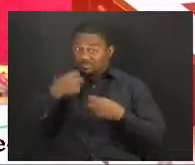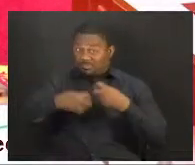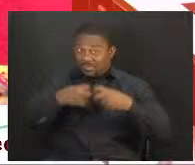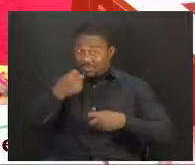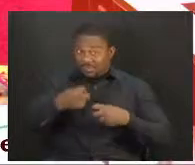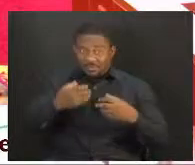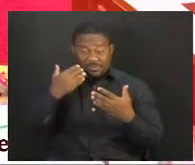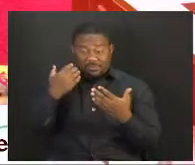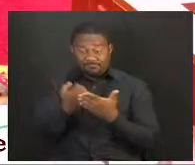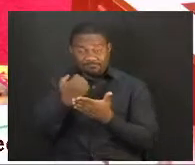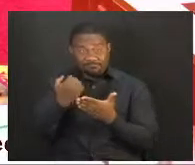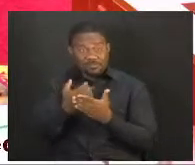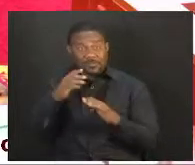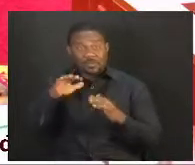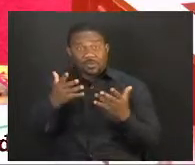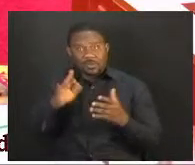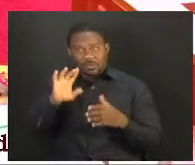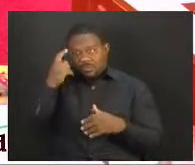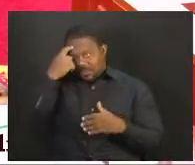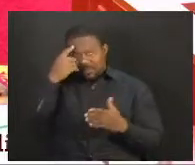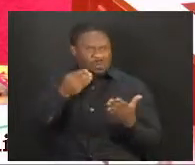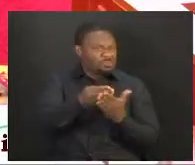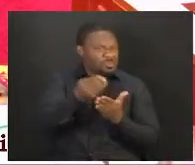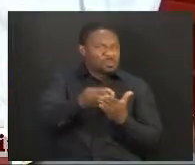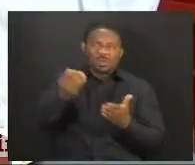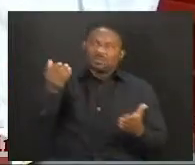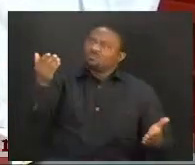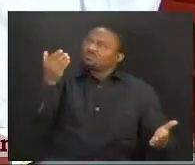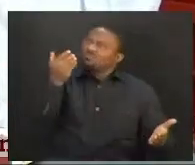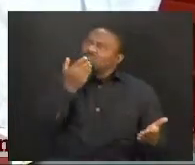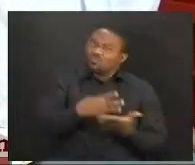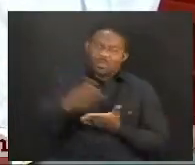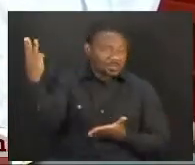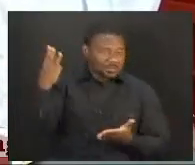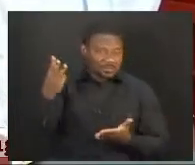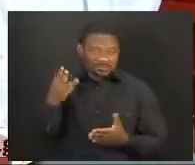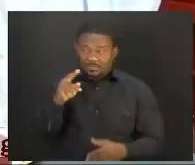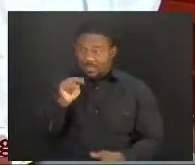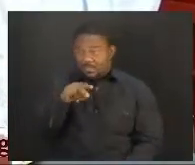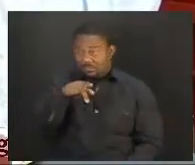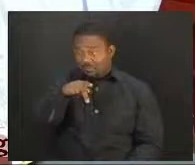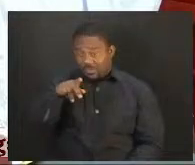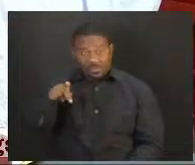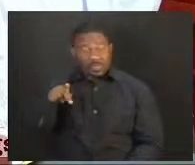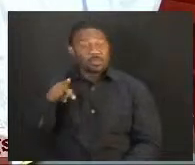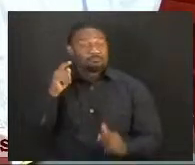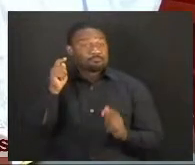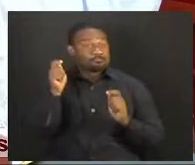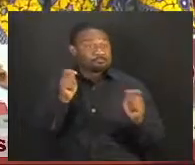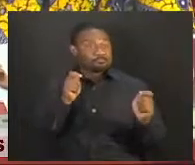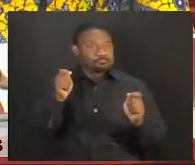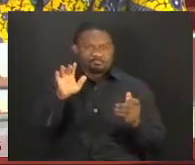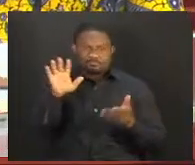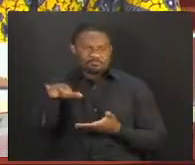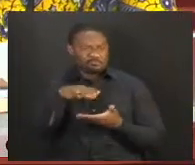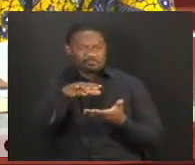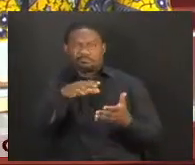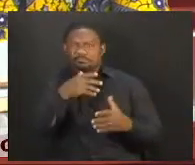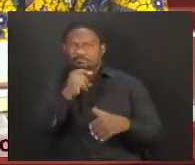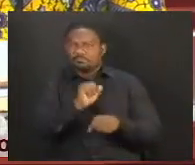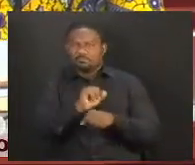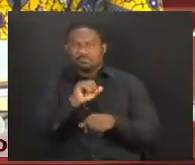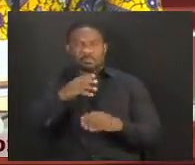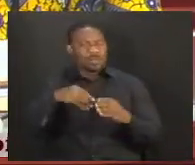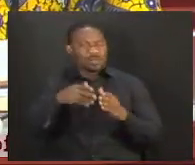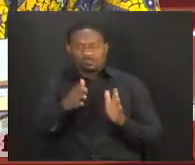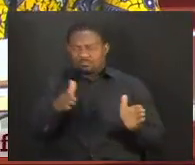our economy is fiscal indiscipline. The NPP administration awarded contracts outside the